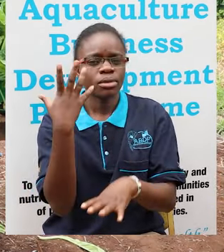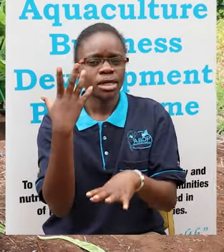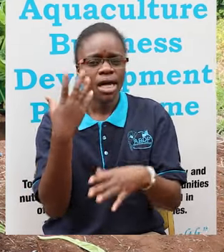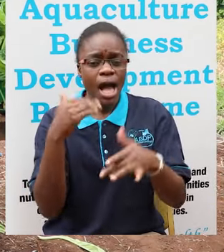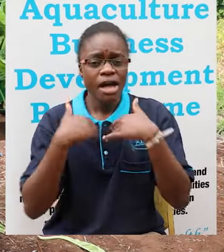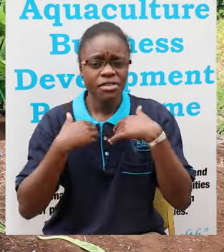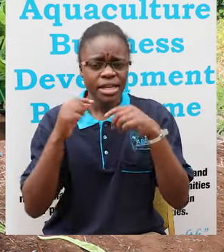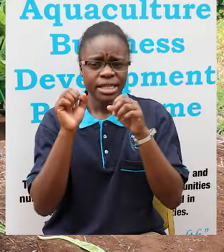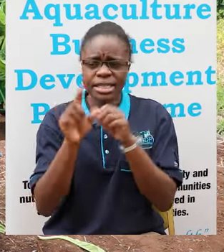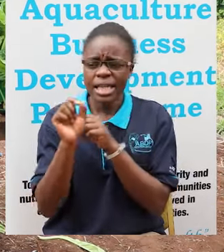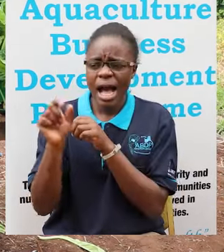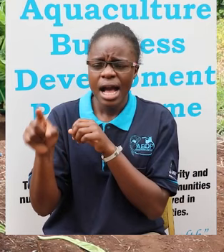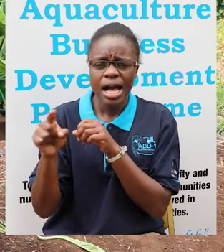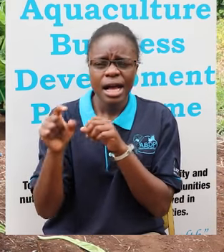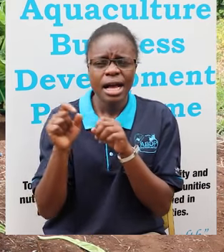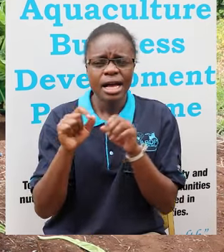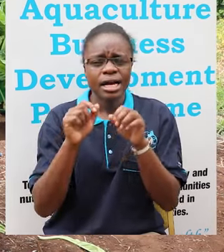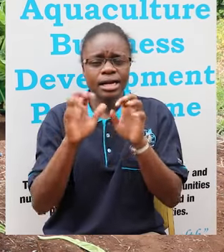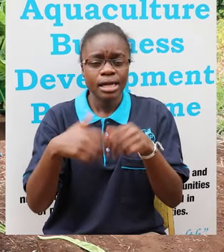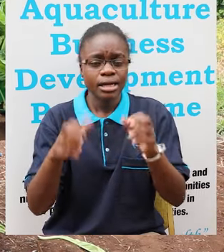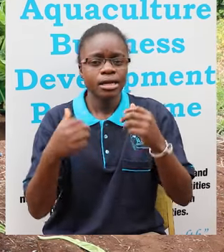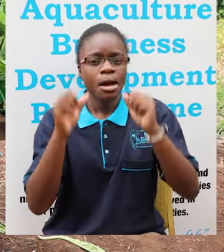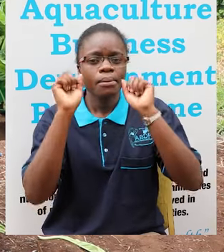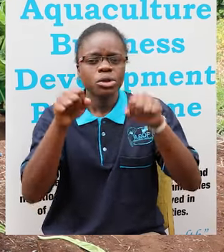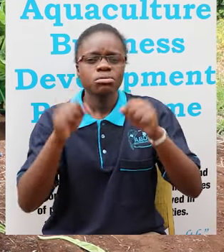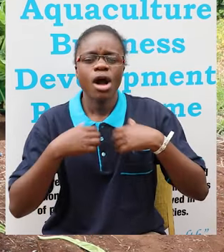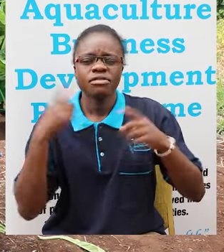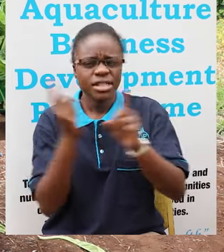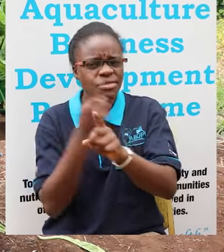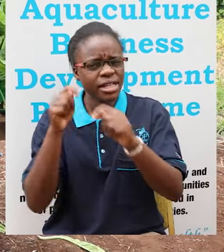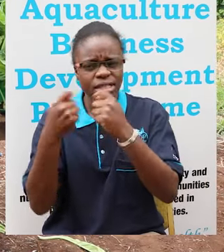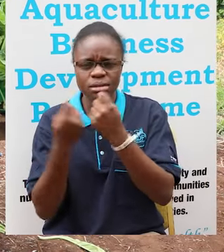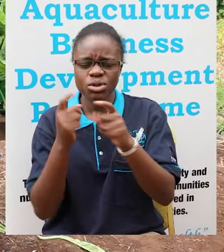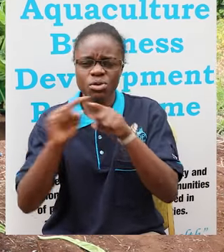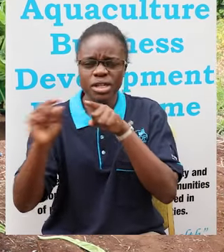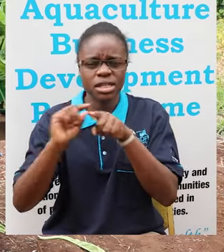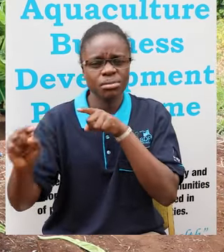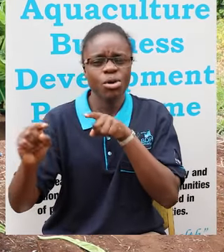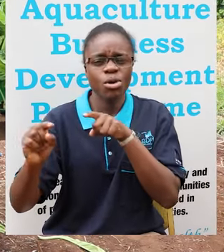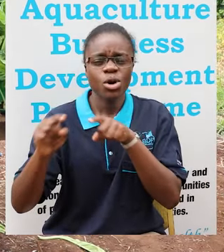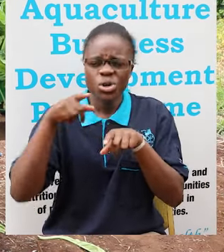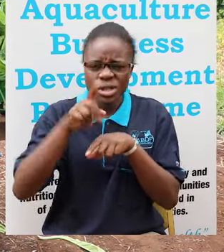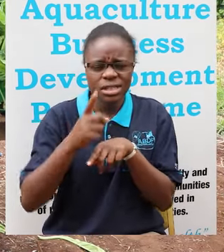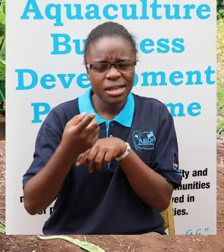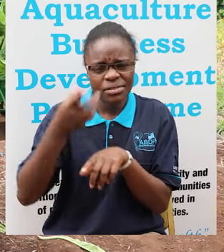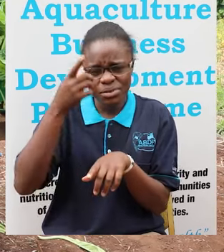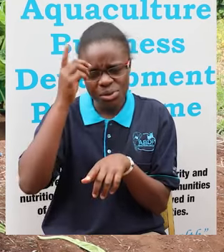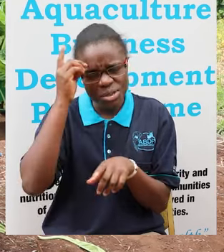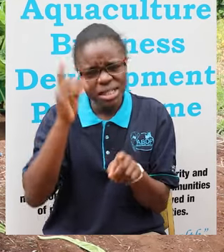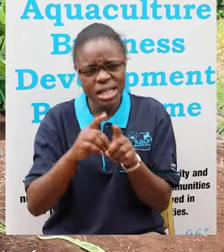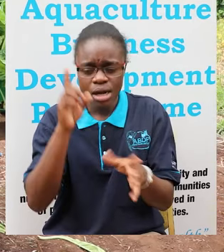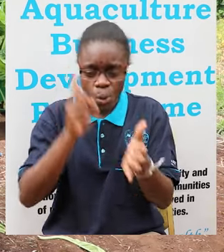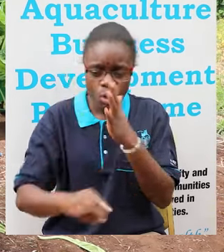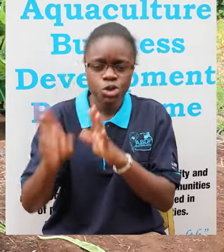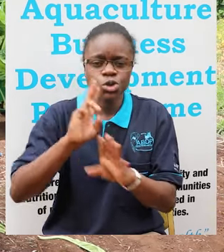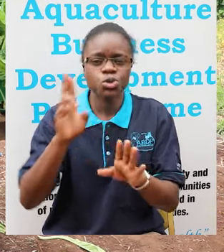In the star garden, you can have a variety of the vegetables depending on your tastes and preference, and depending on what you use